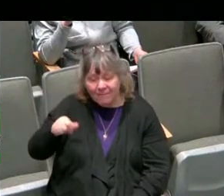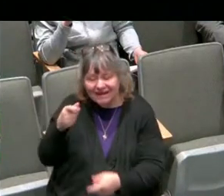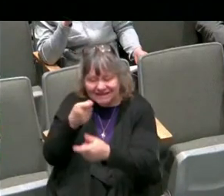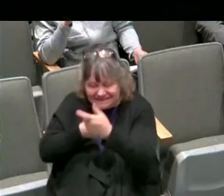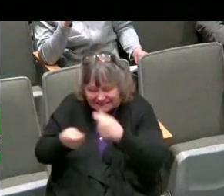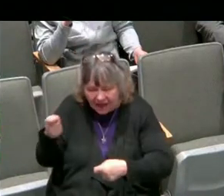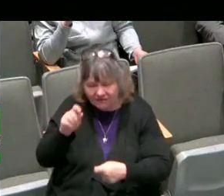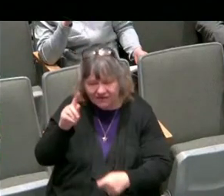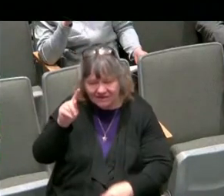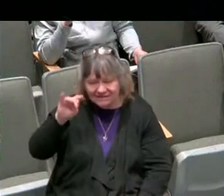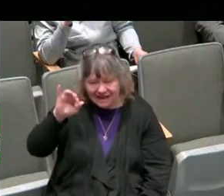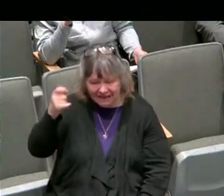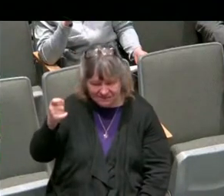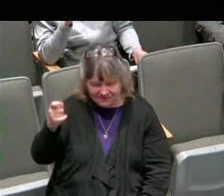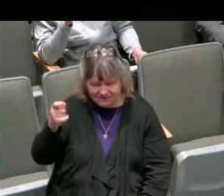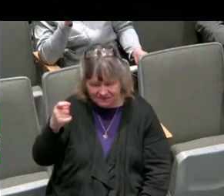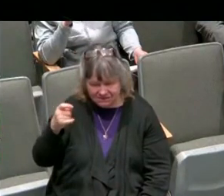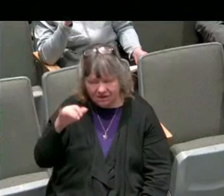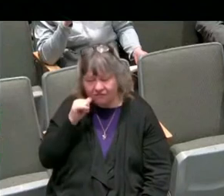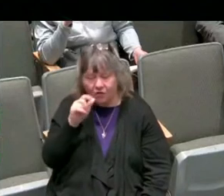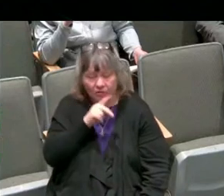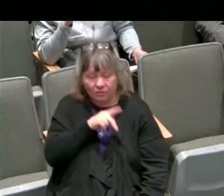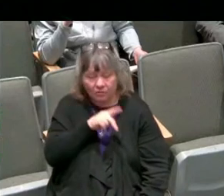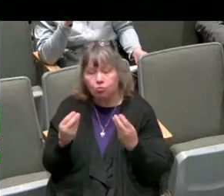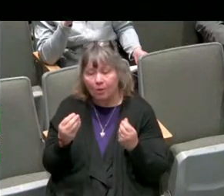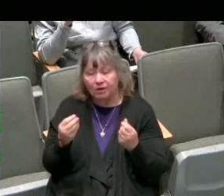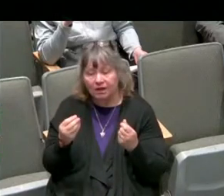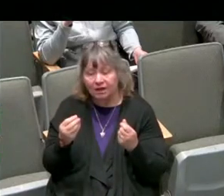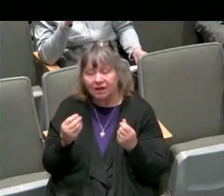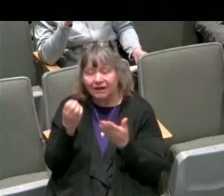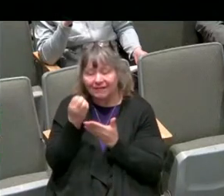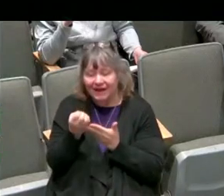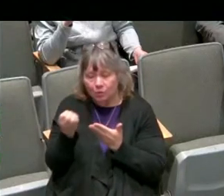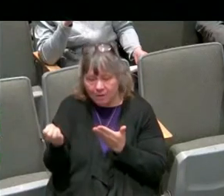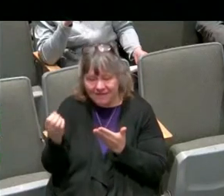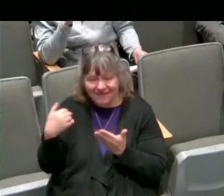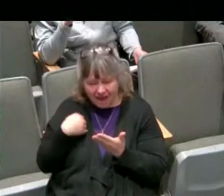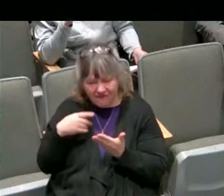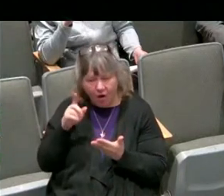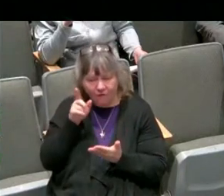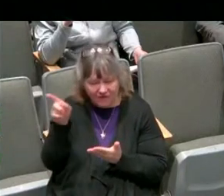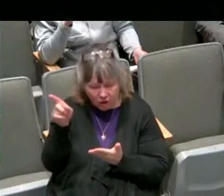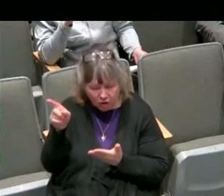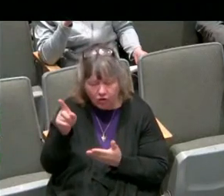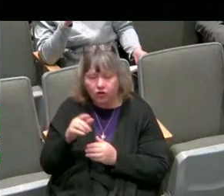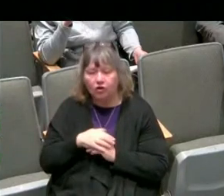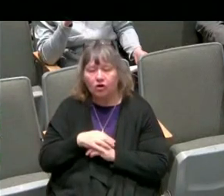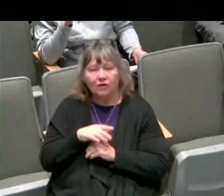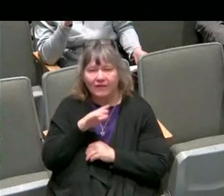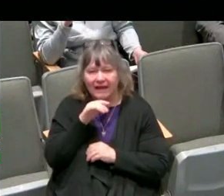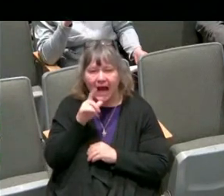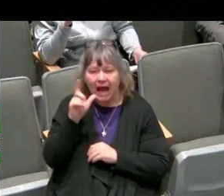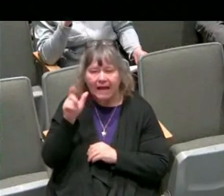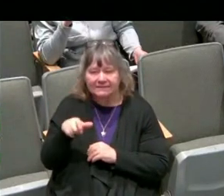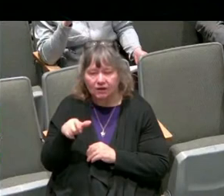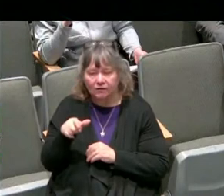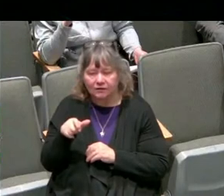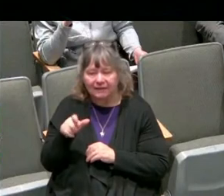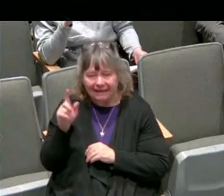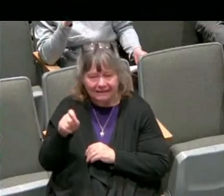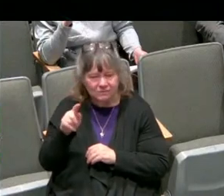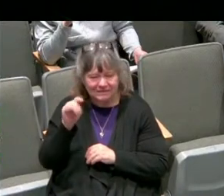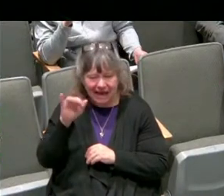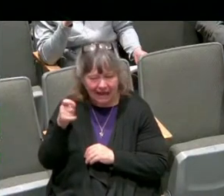taxes and it's for the personal property the equipment that they have up there that doesn't necessarily need to be